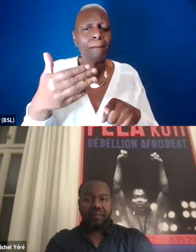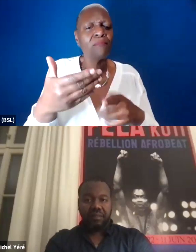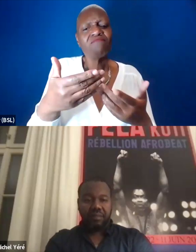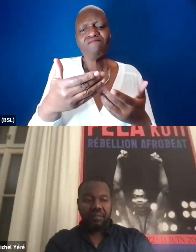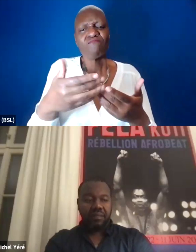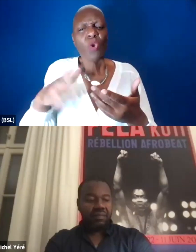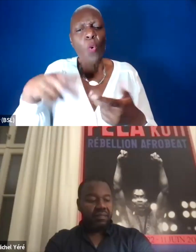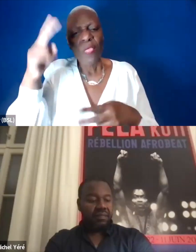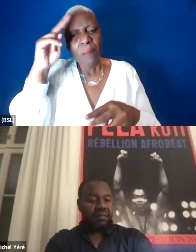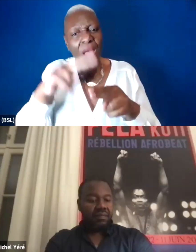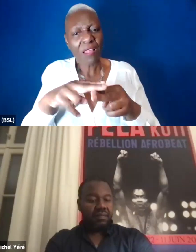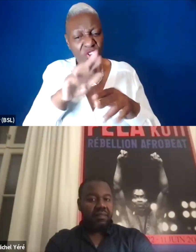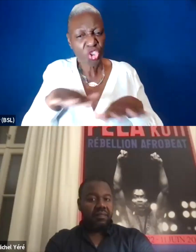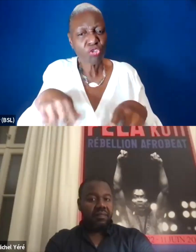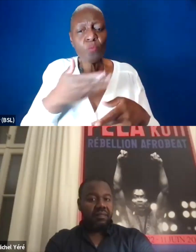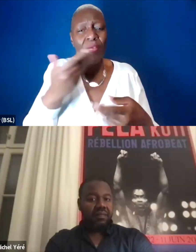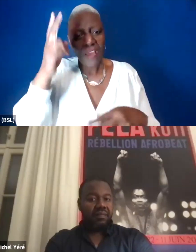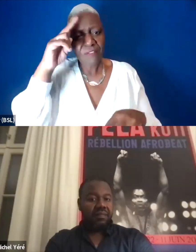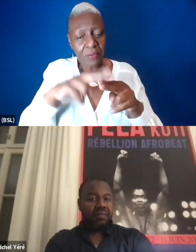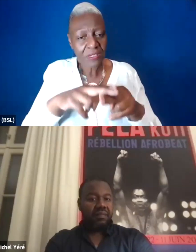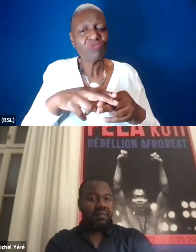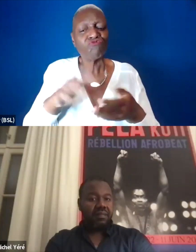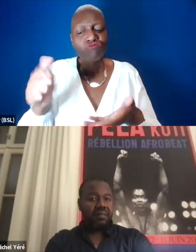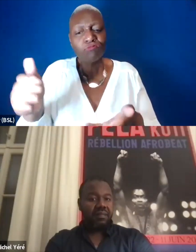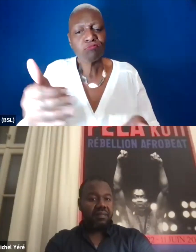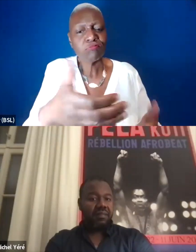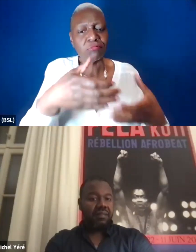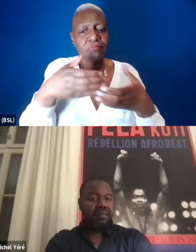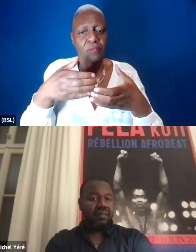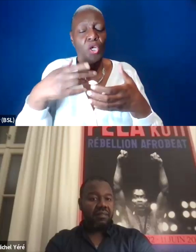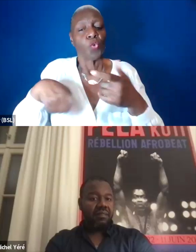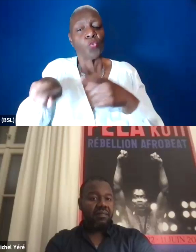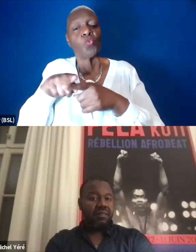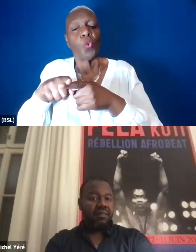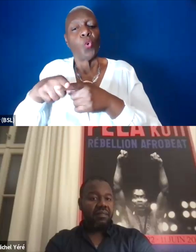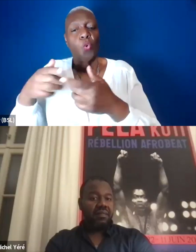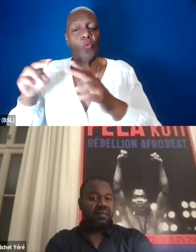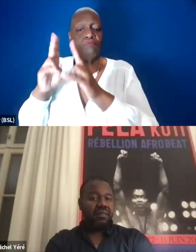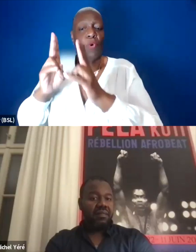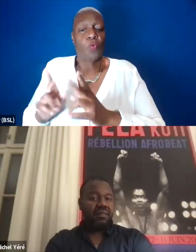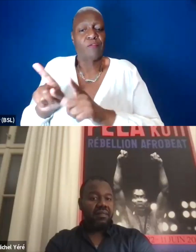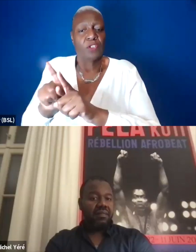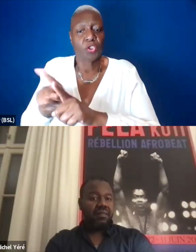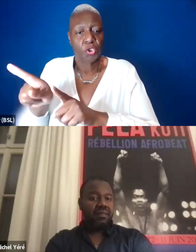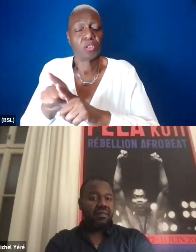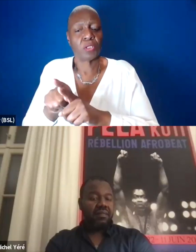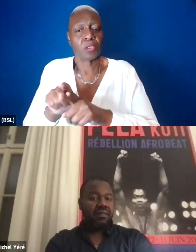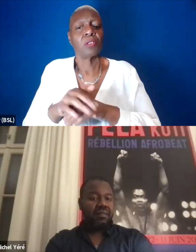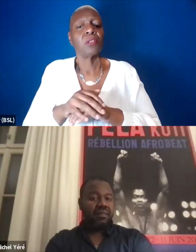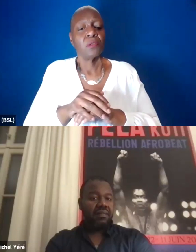Armenian orphans who were living in these families, and they take them to Armenian orphanages, first